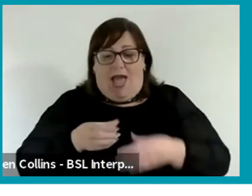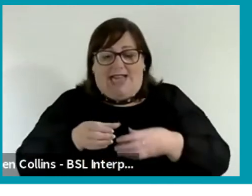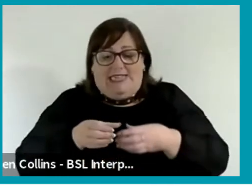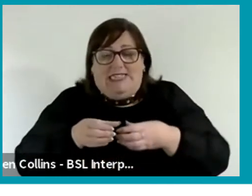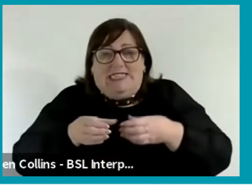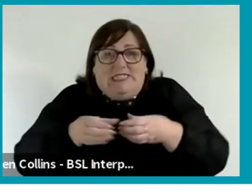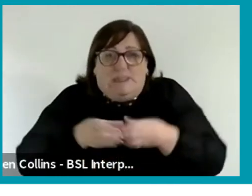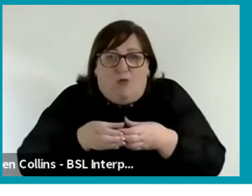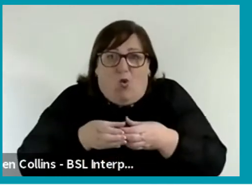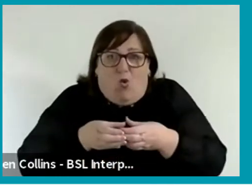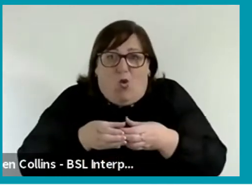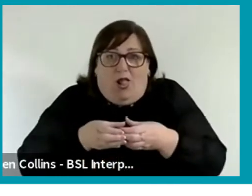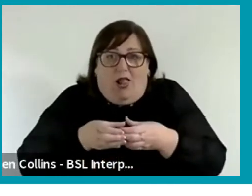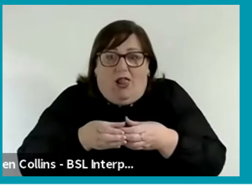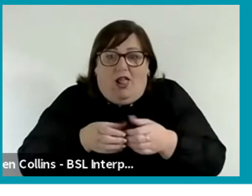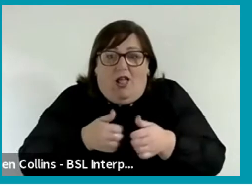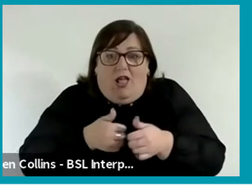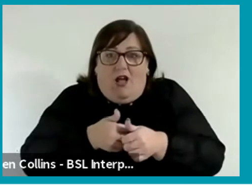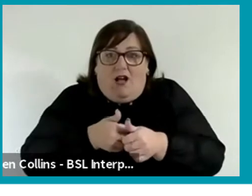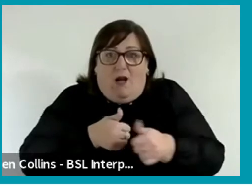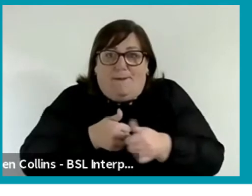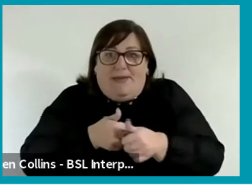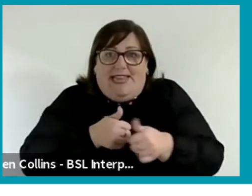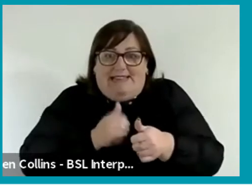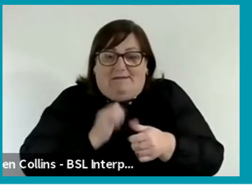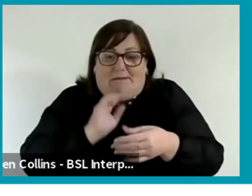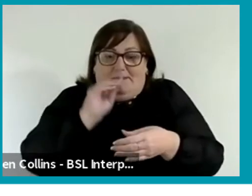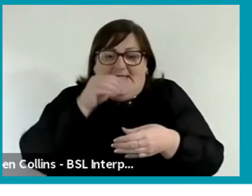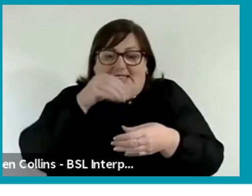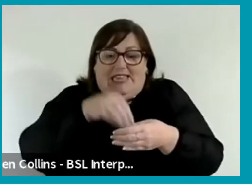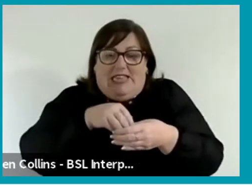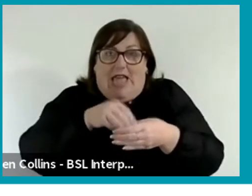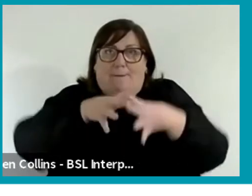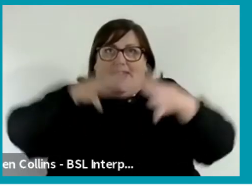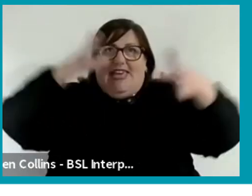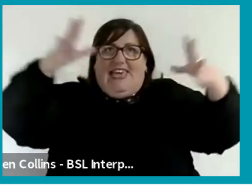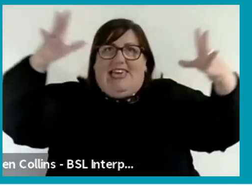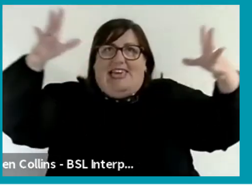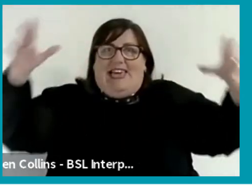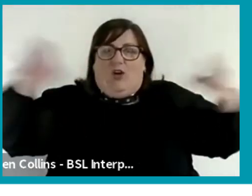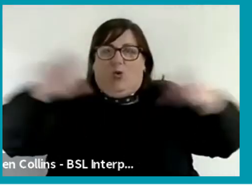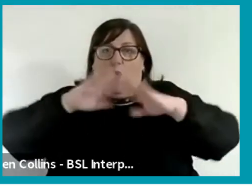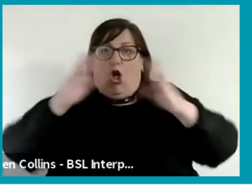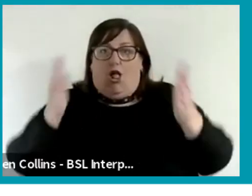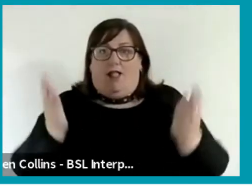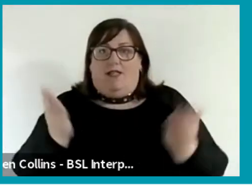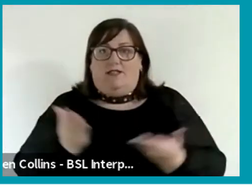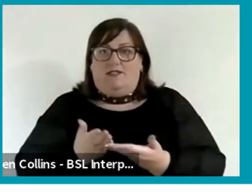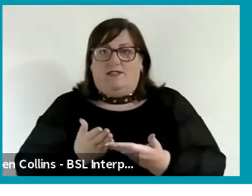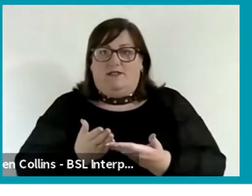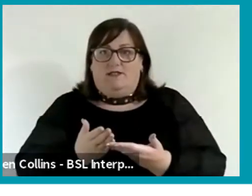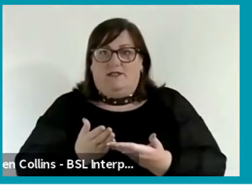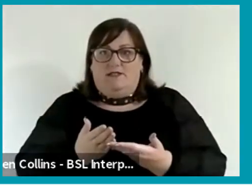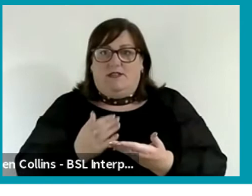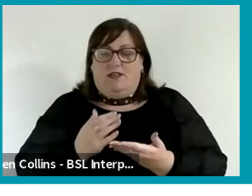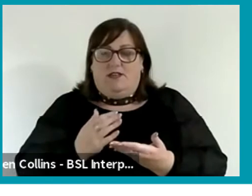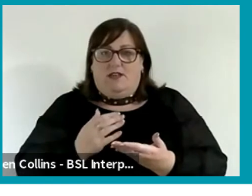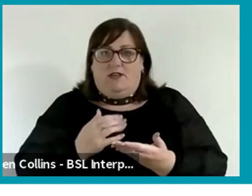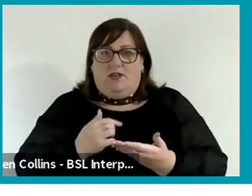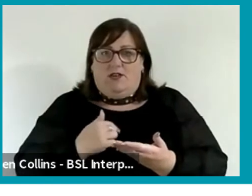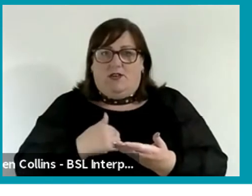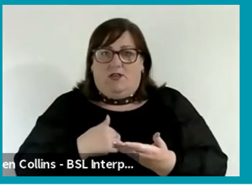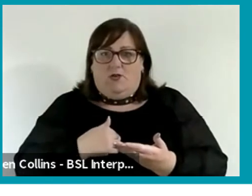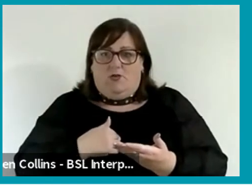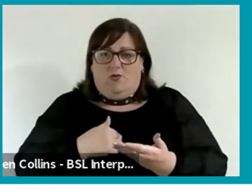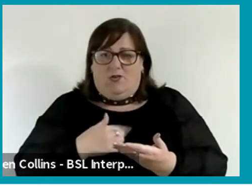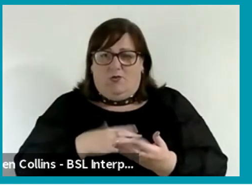trying to navigate in a big world, and we've grown based on our values, our work ethic, the fact that we've